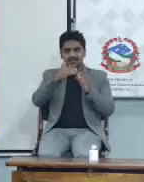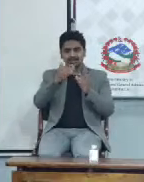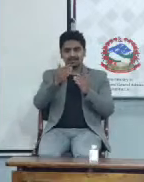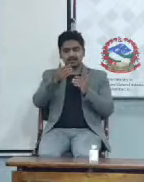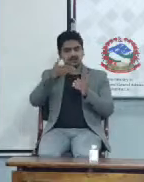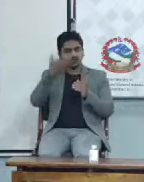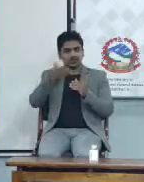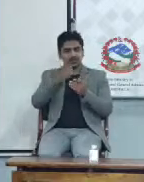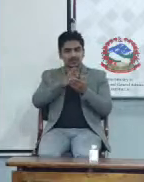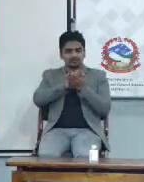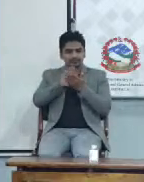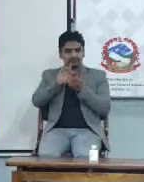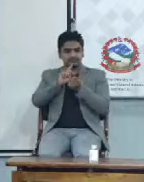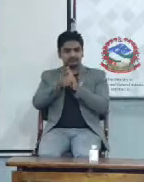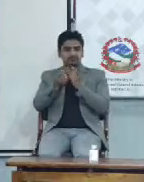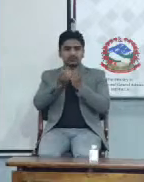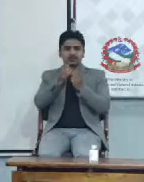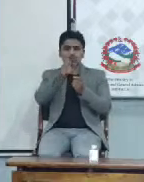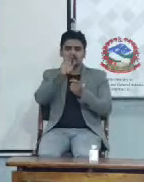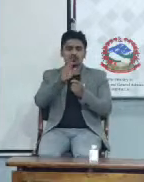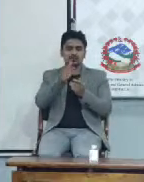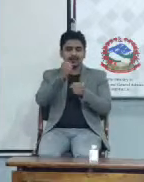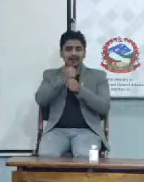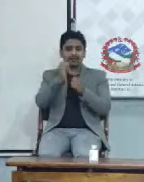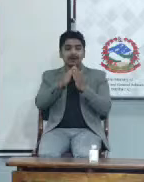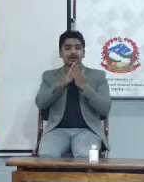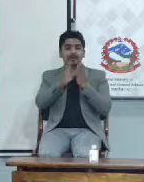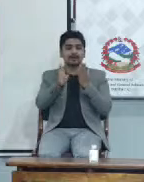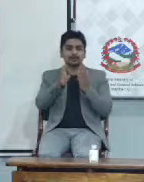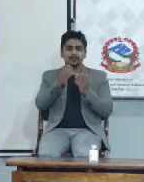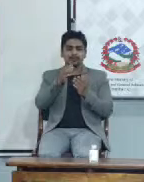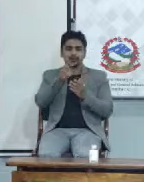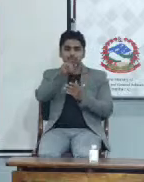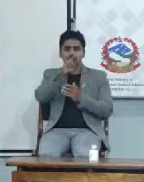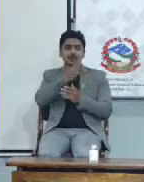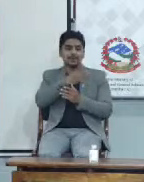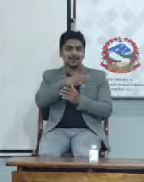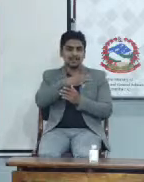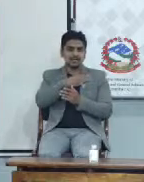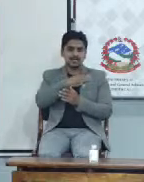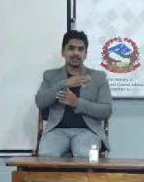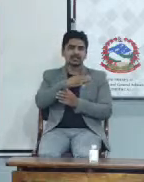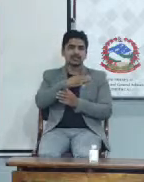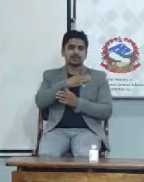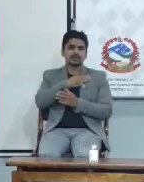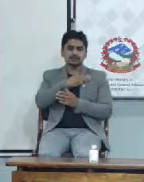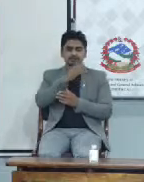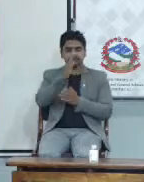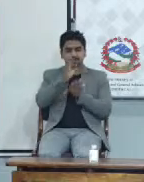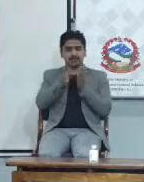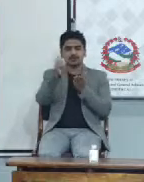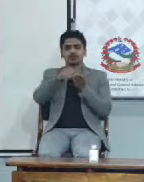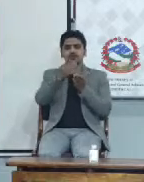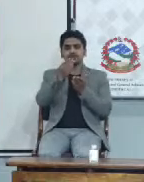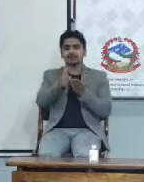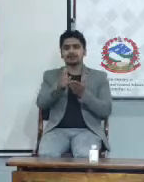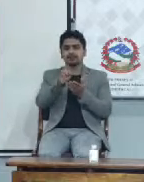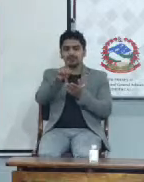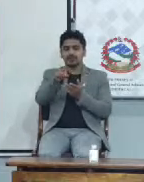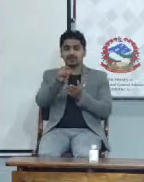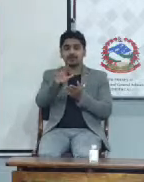the speaker or who senders. What I say is first I process that, then I send that,